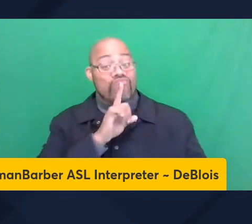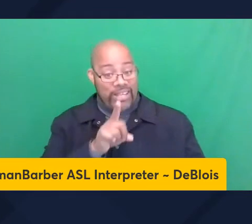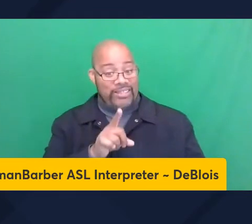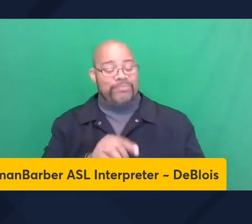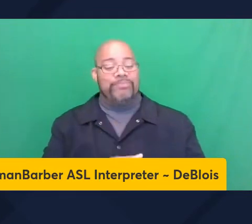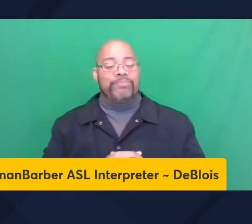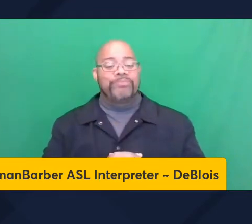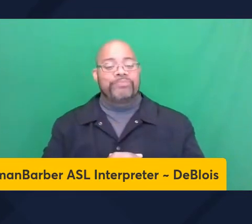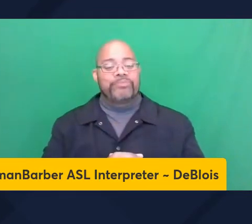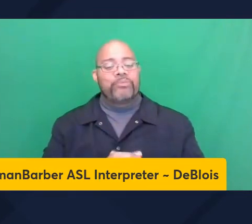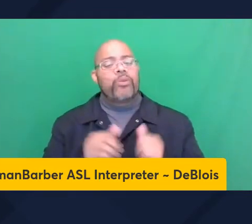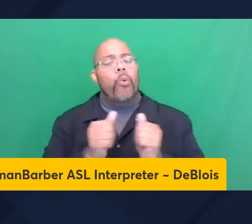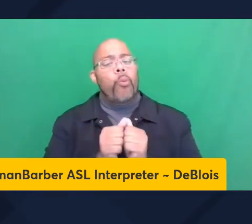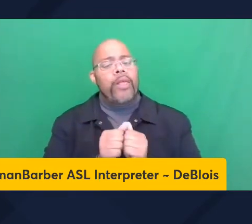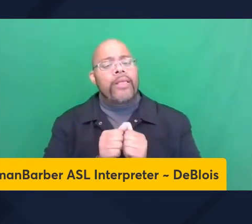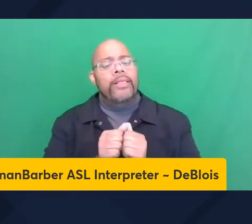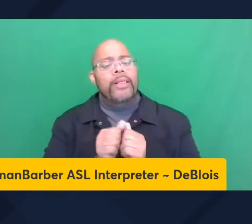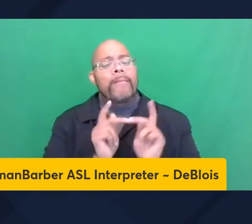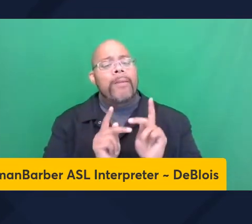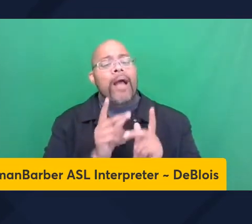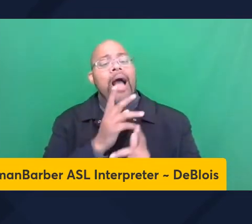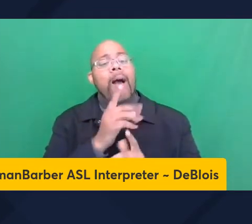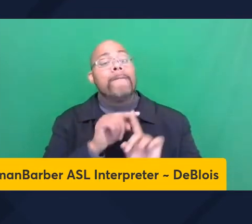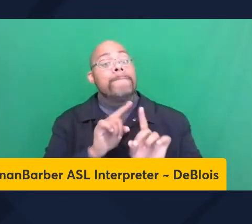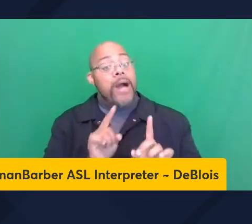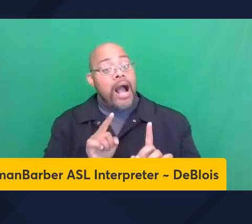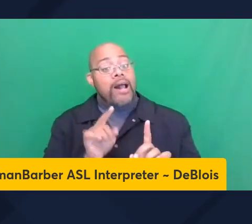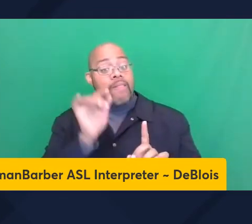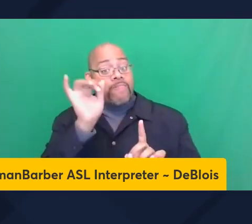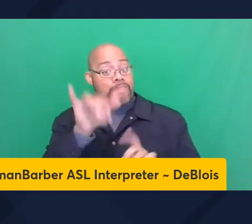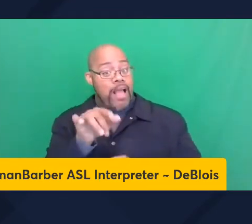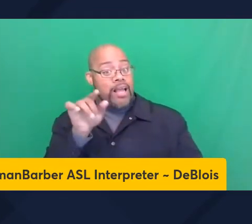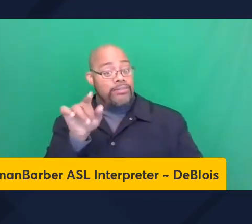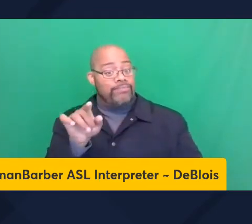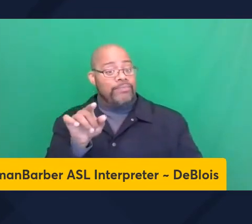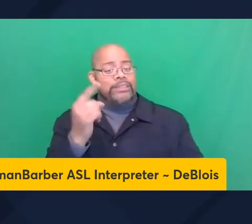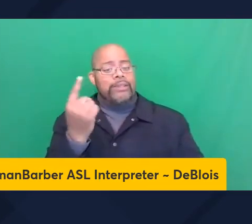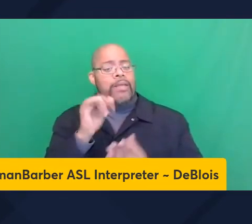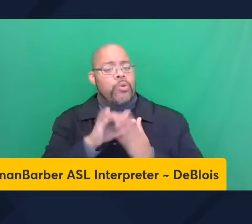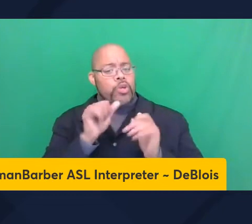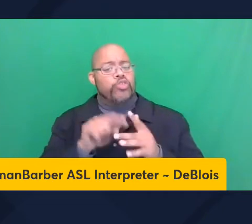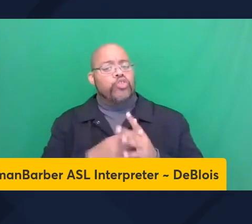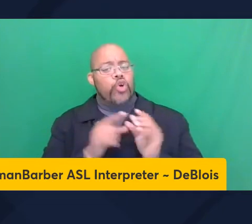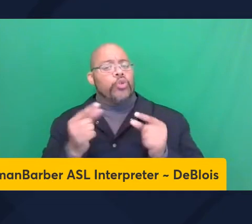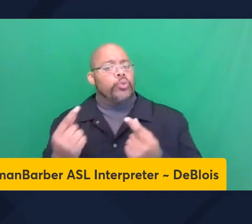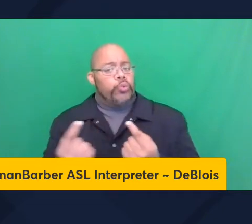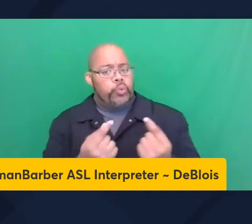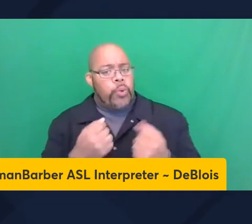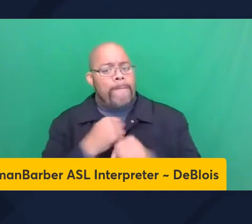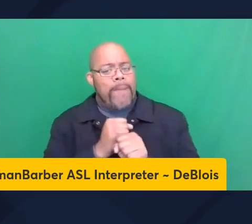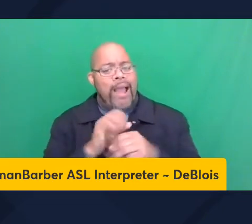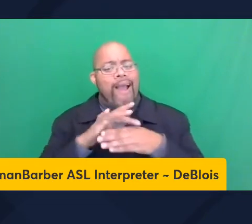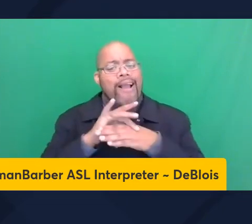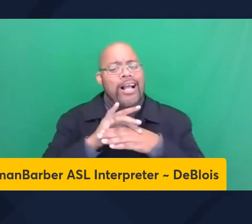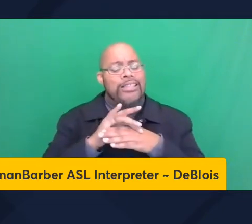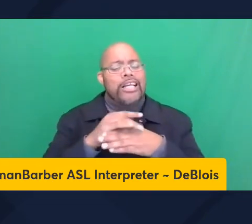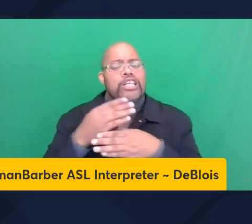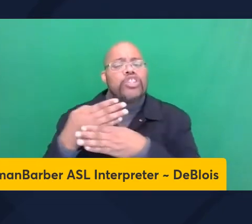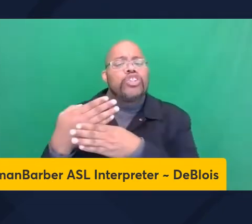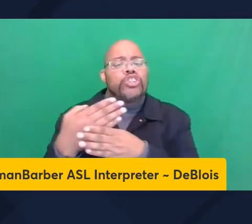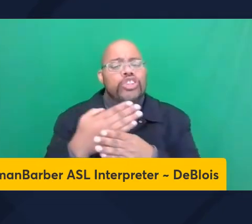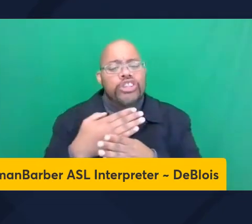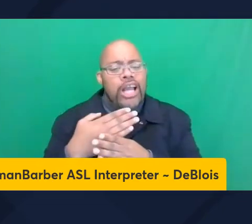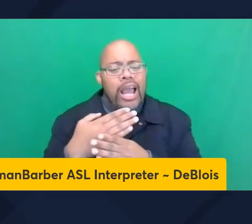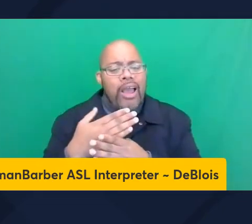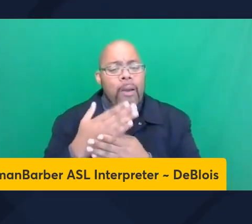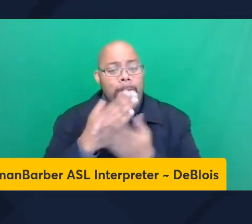happen with people. But this is something that you can start doing to start creating content, is sharing